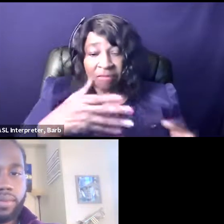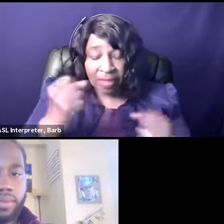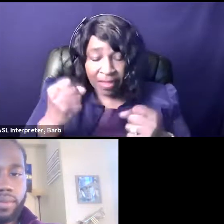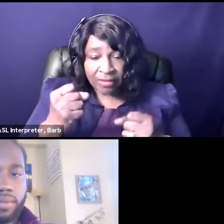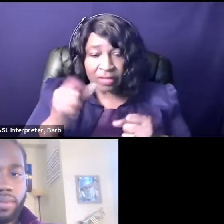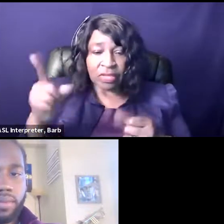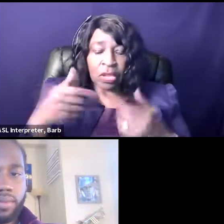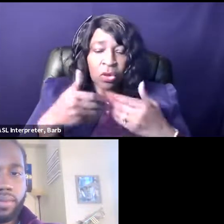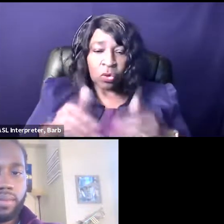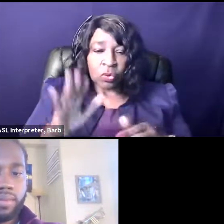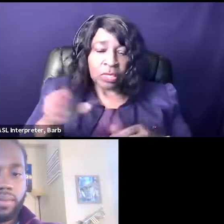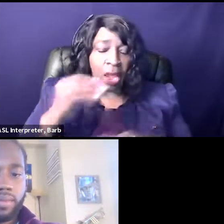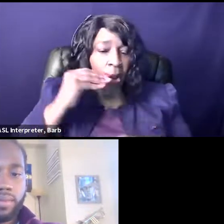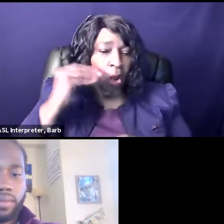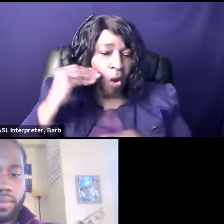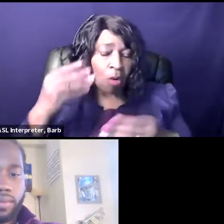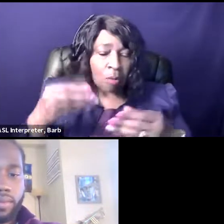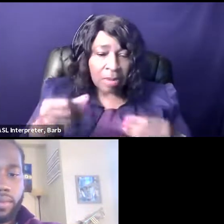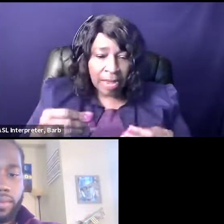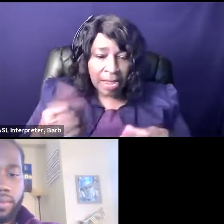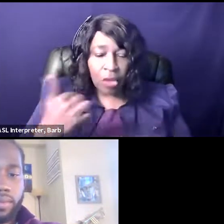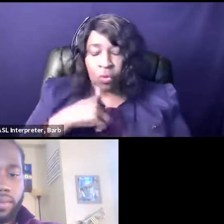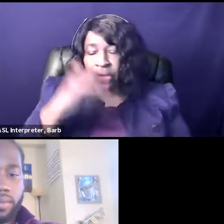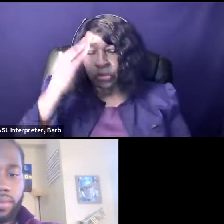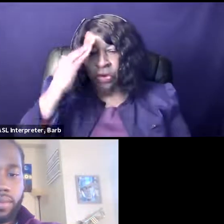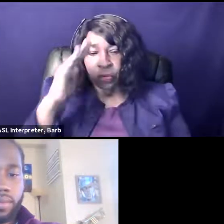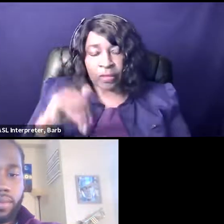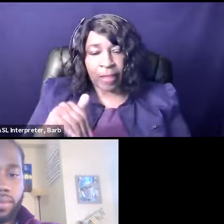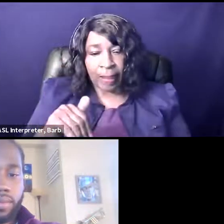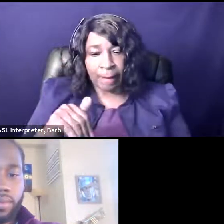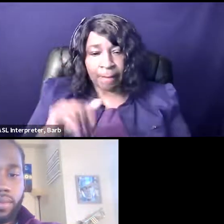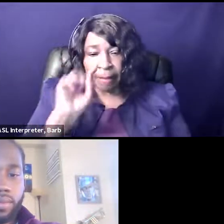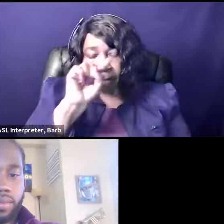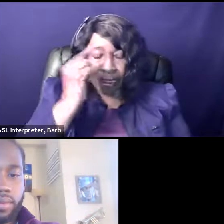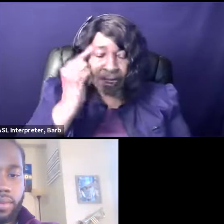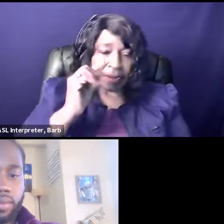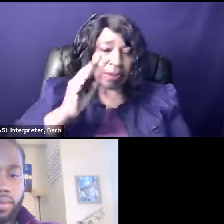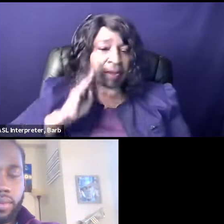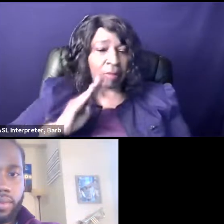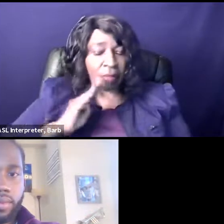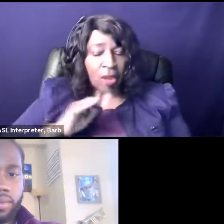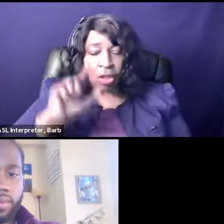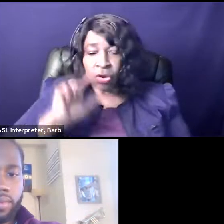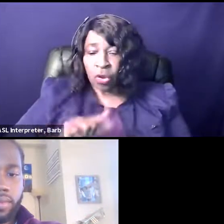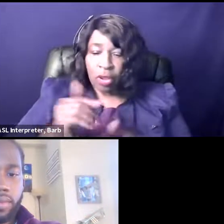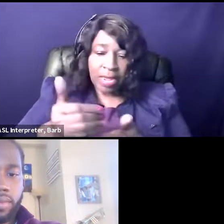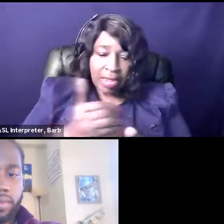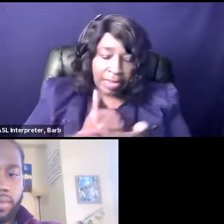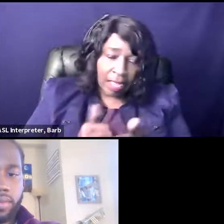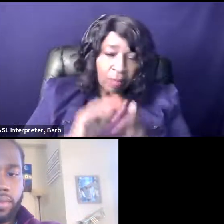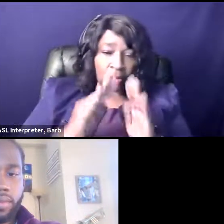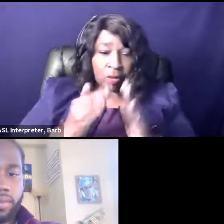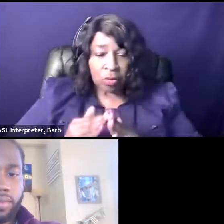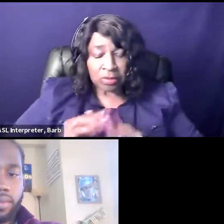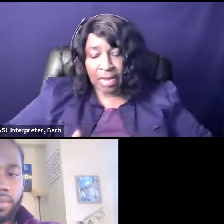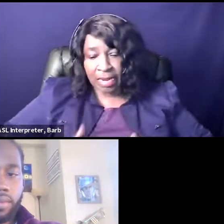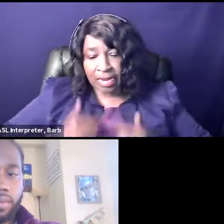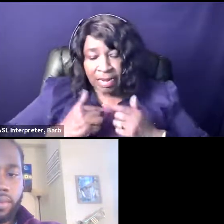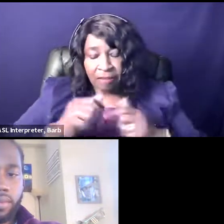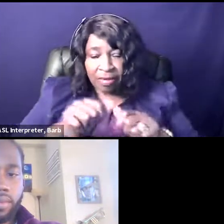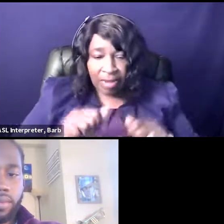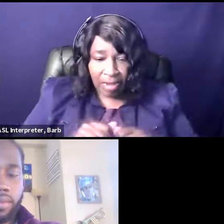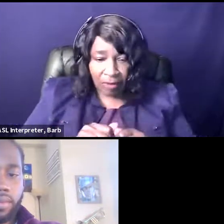their homelands. We know that Black and brown and in low-income communities are living in areas with less